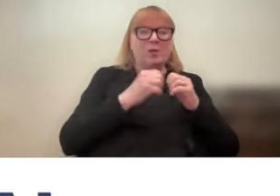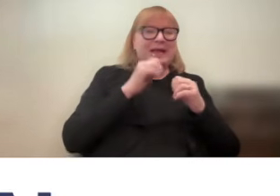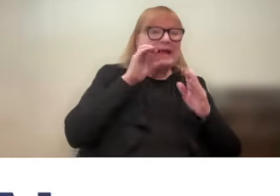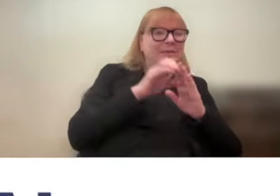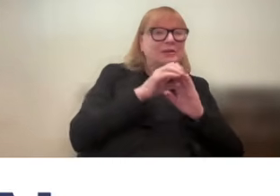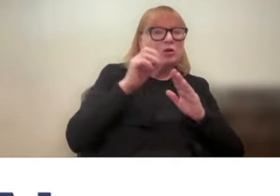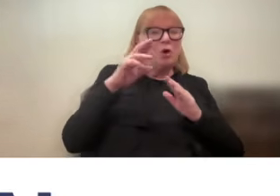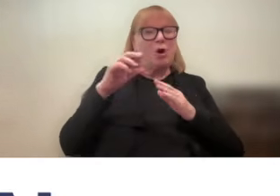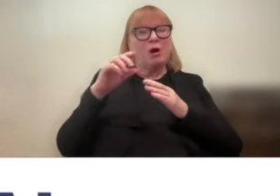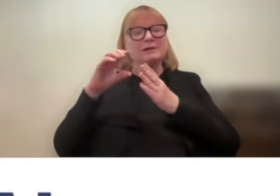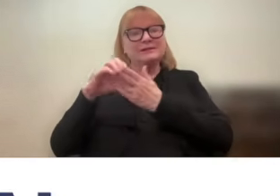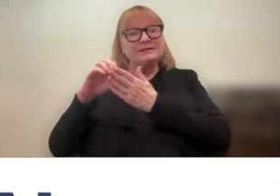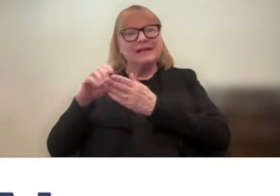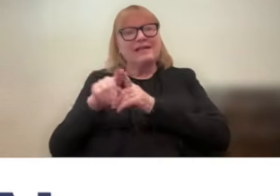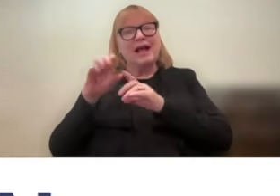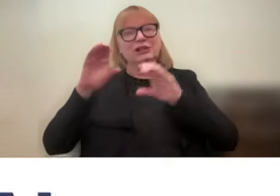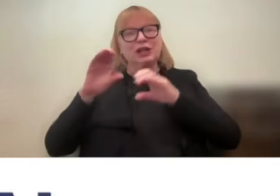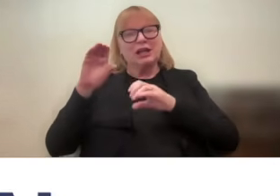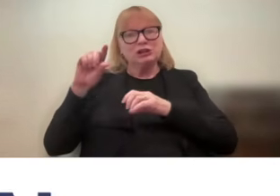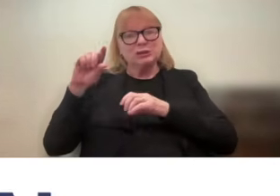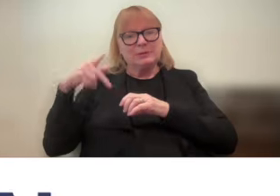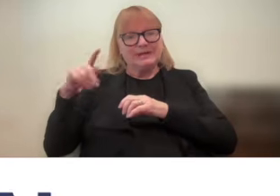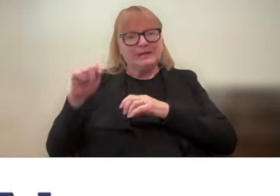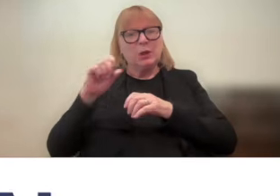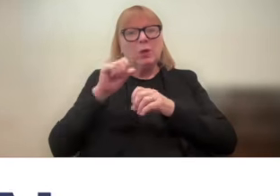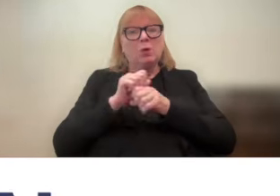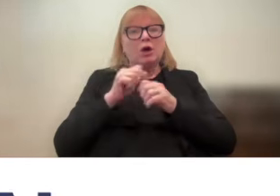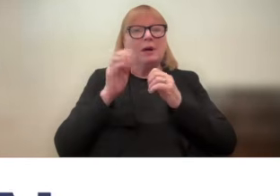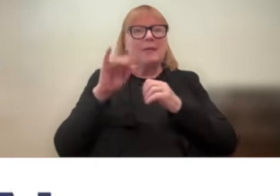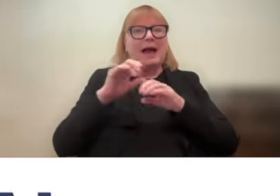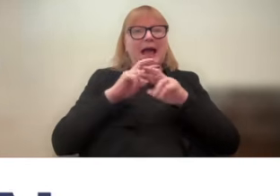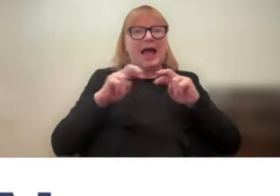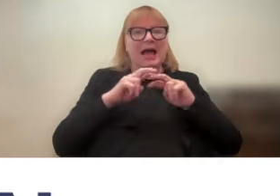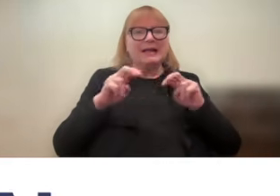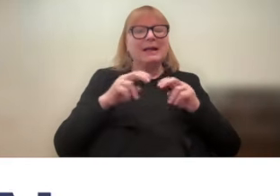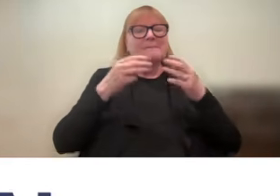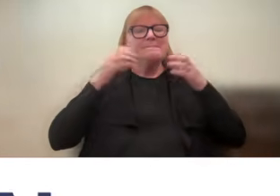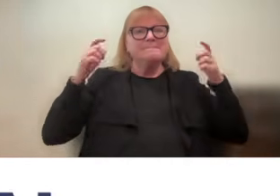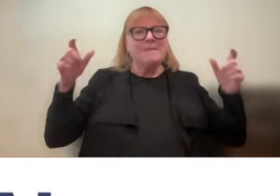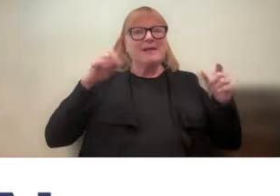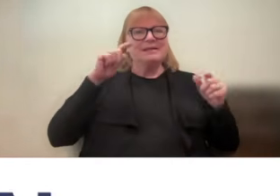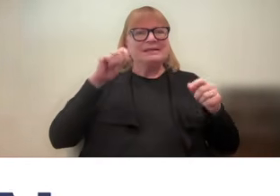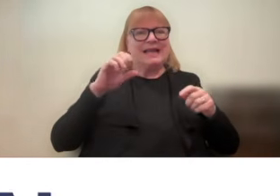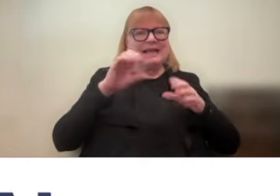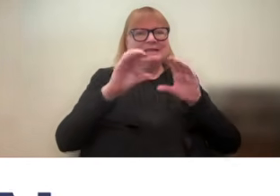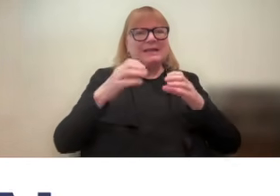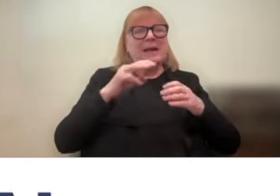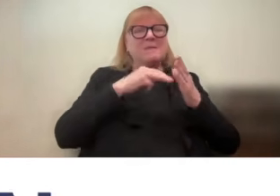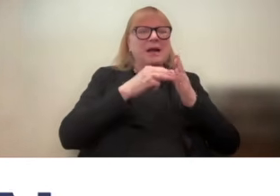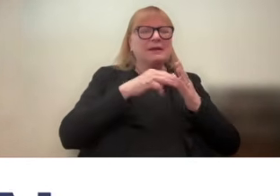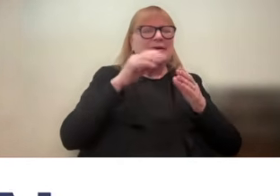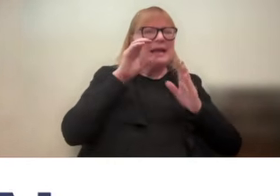or text such as ChatGPT, works by analyzing massive data sets. We're talking millions of images,